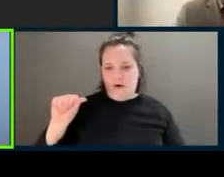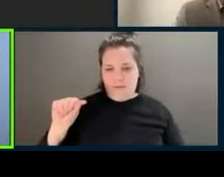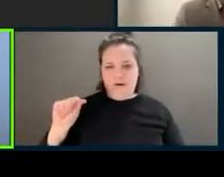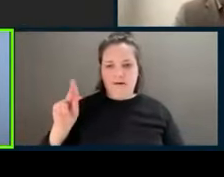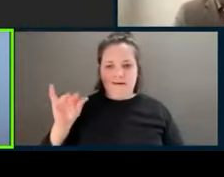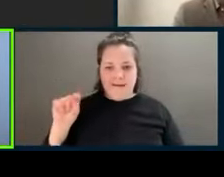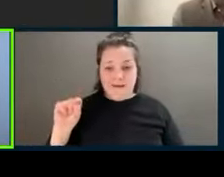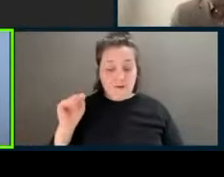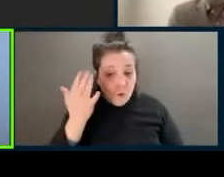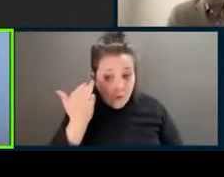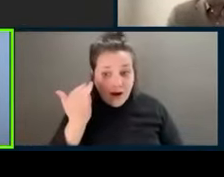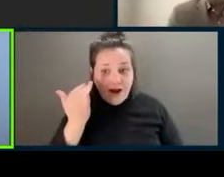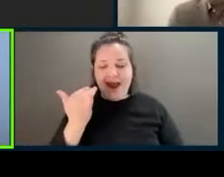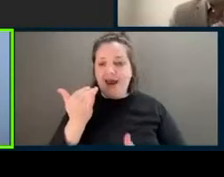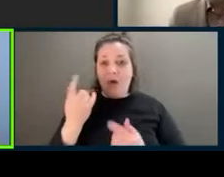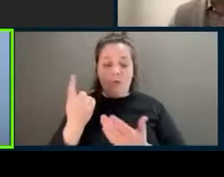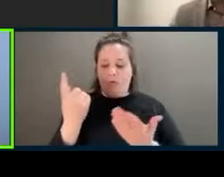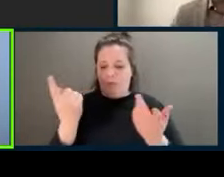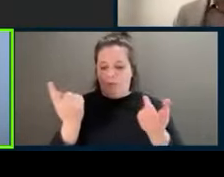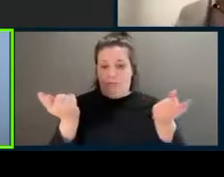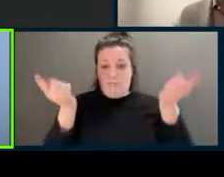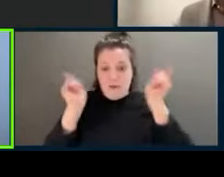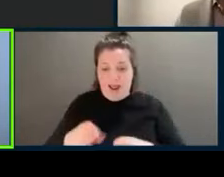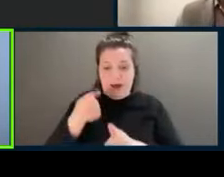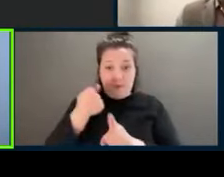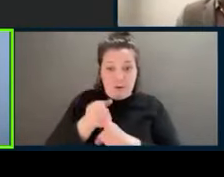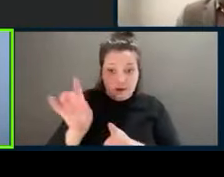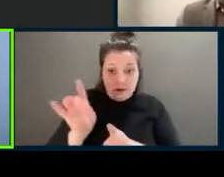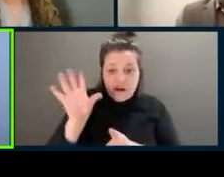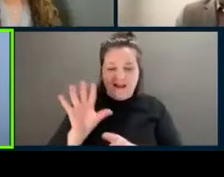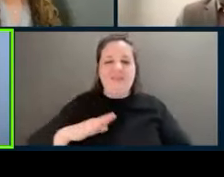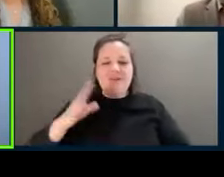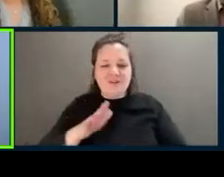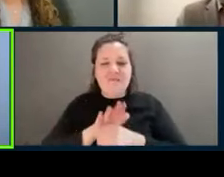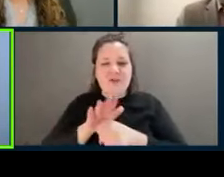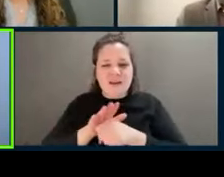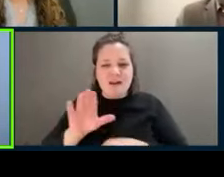things happen. And so I agree with Stephanie, and that is